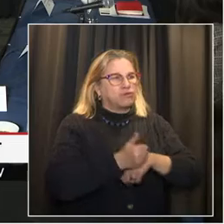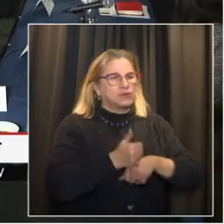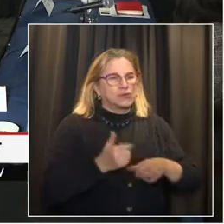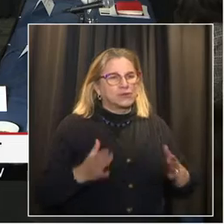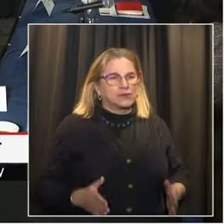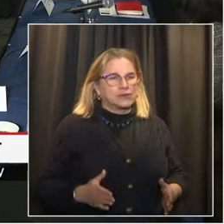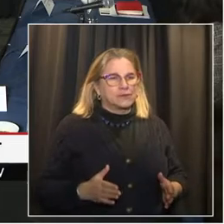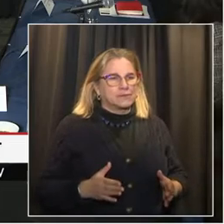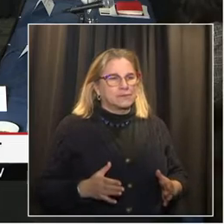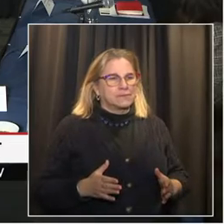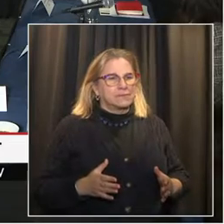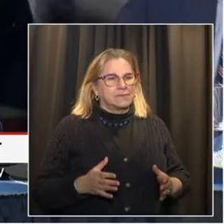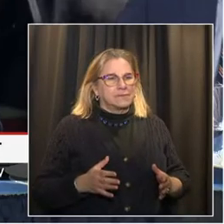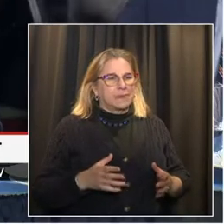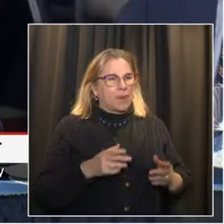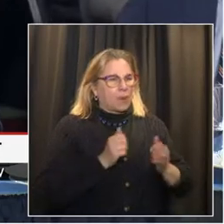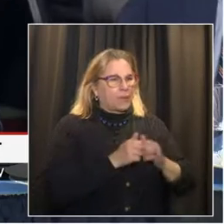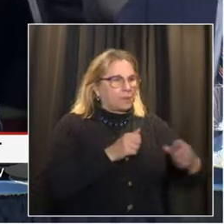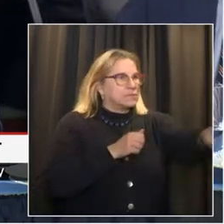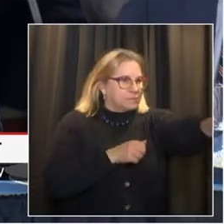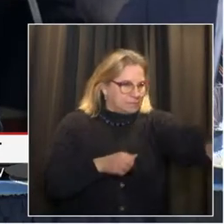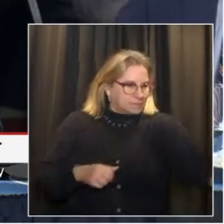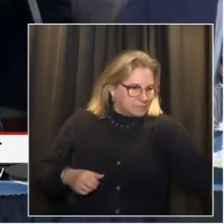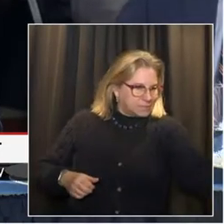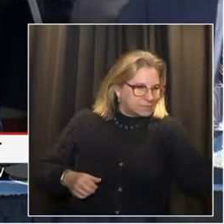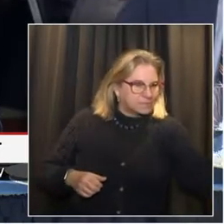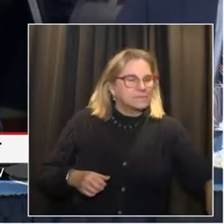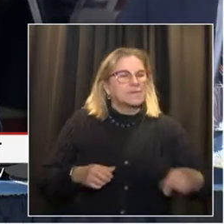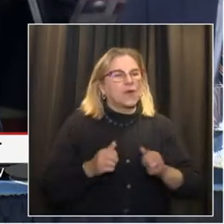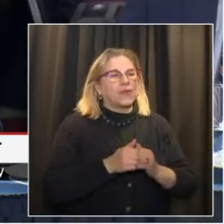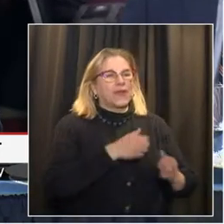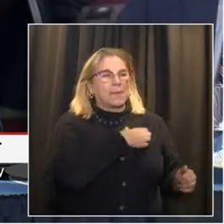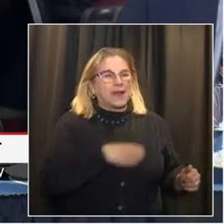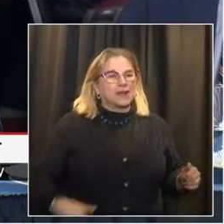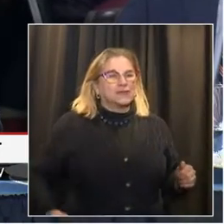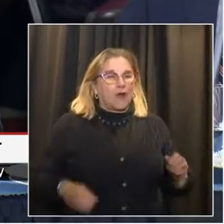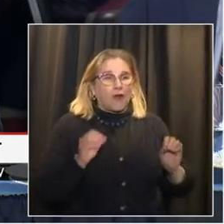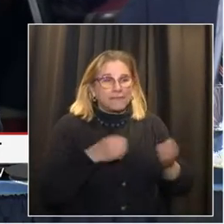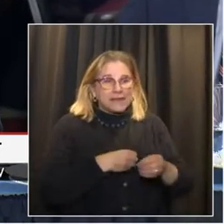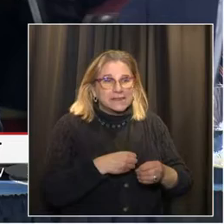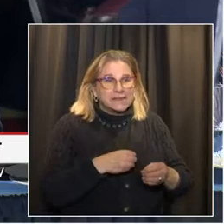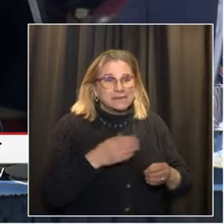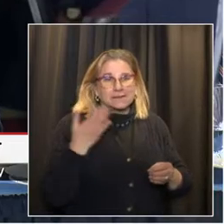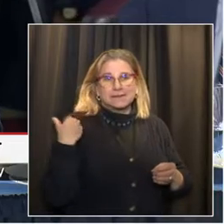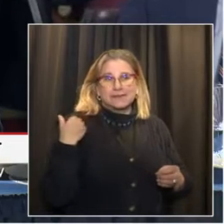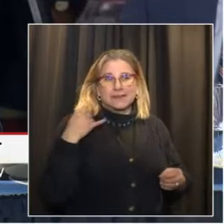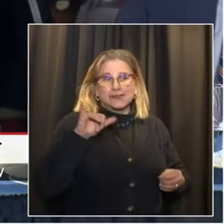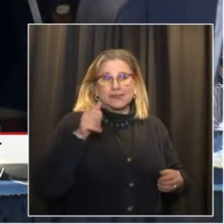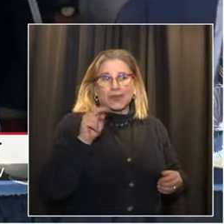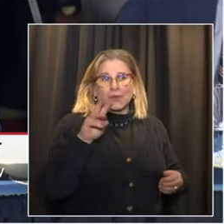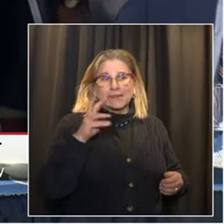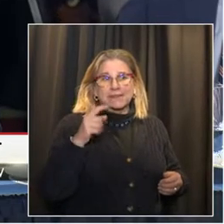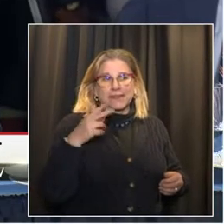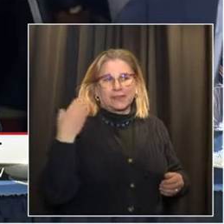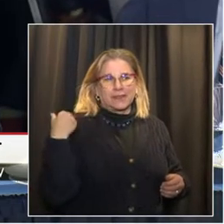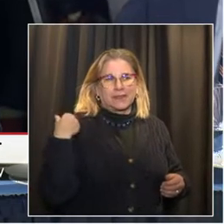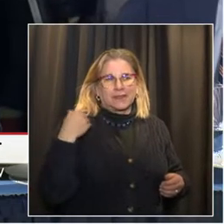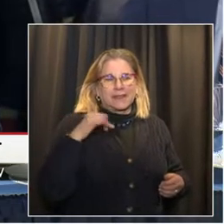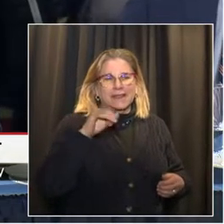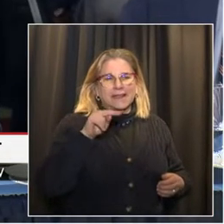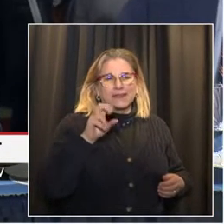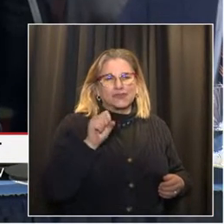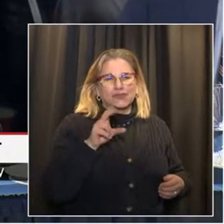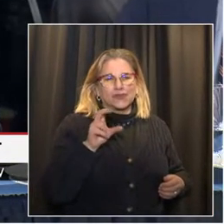doing a lot of January 6th prosecutions. As far as I know, their budget's opaque. Do you have a sense of whether